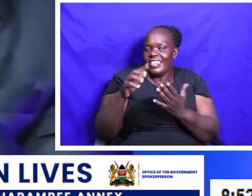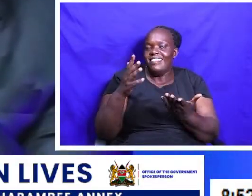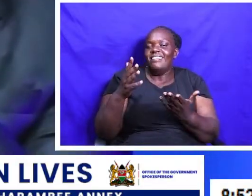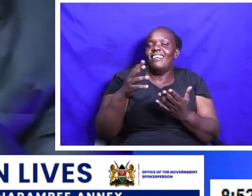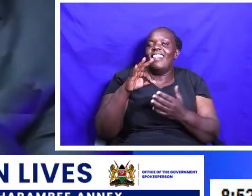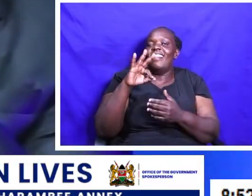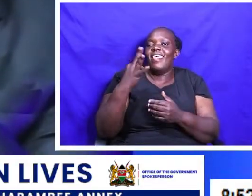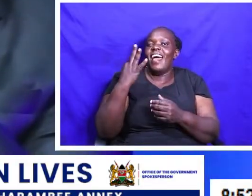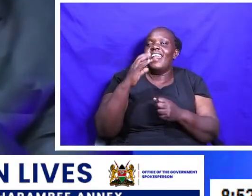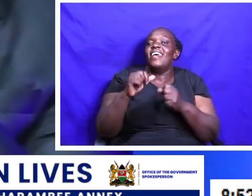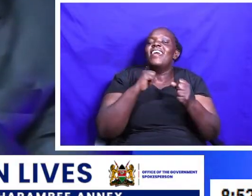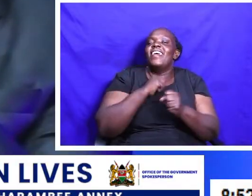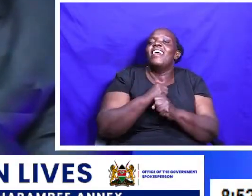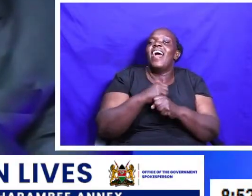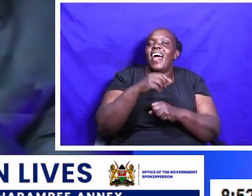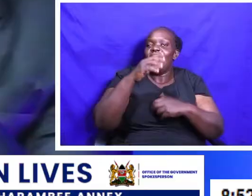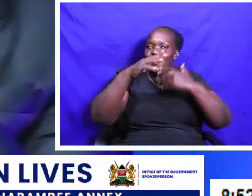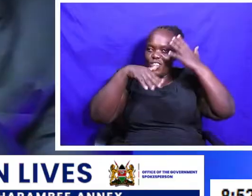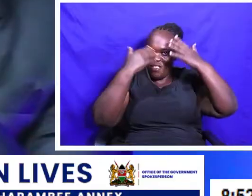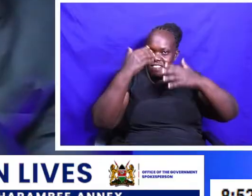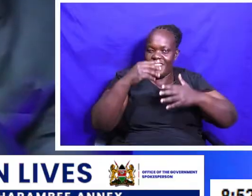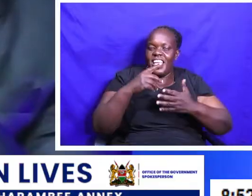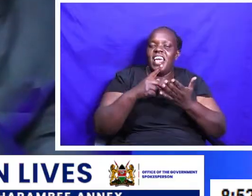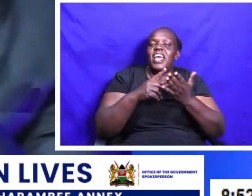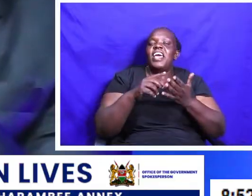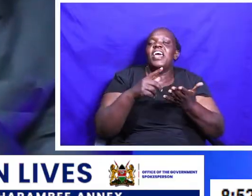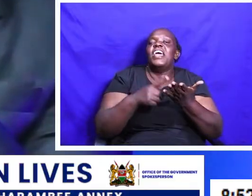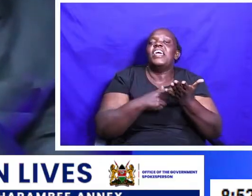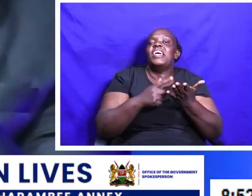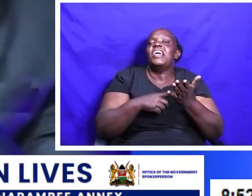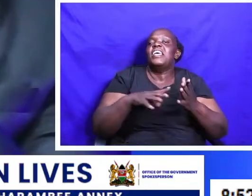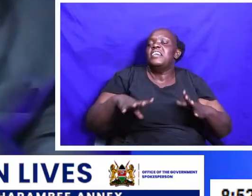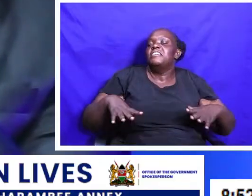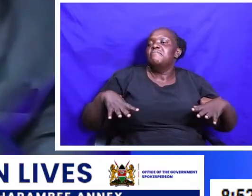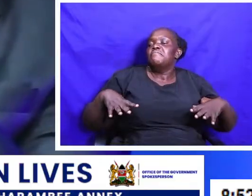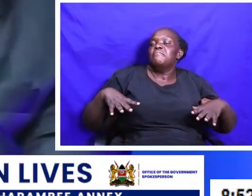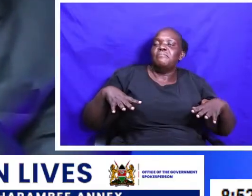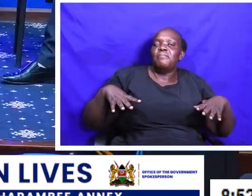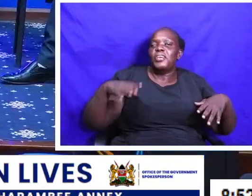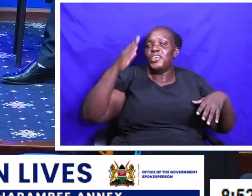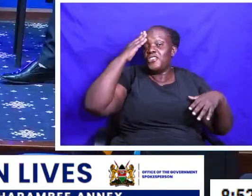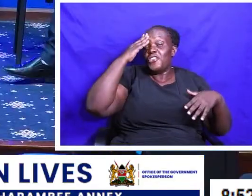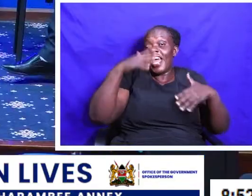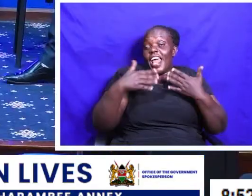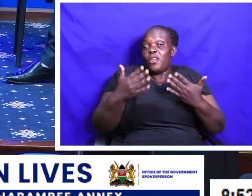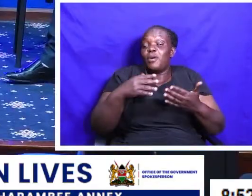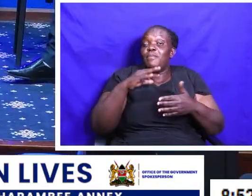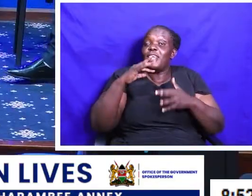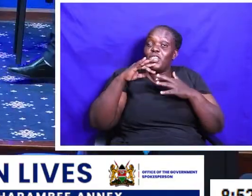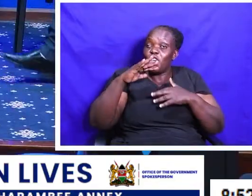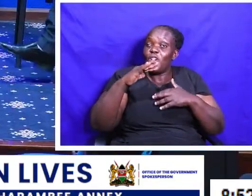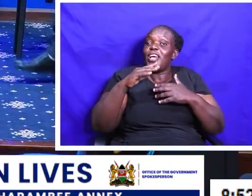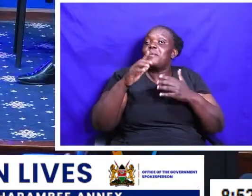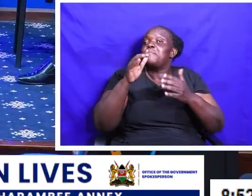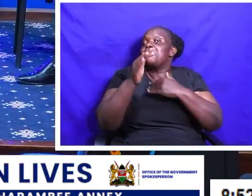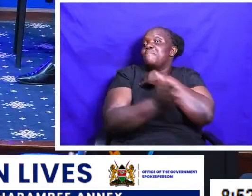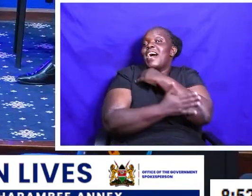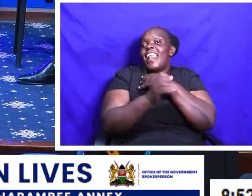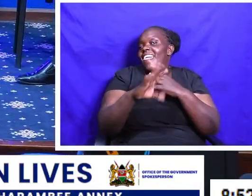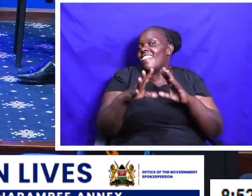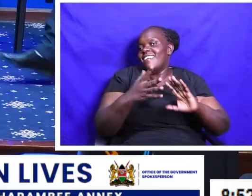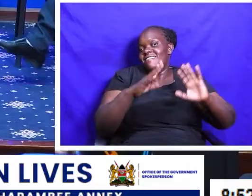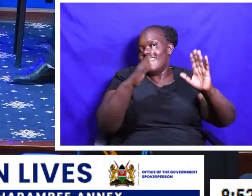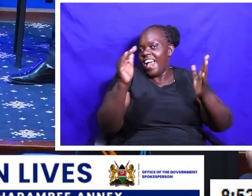nini Stadia Campo. Wewe unaturingia na kizungu kingi sana hapa na unajua anyway wacha nisiongee vibaya nimseme mnaharibu